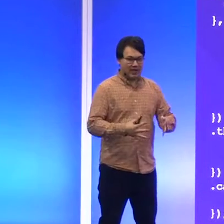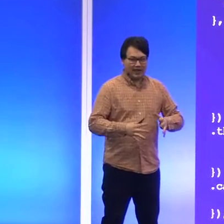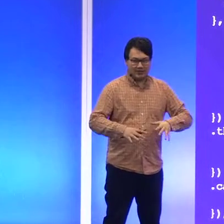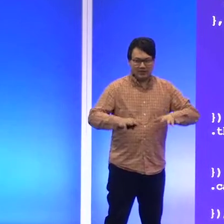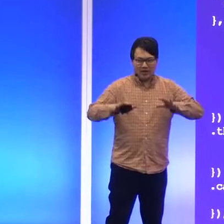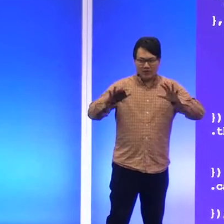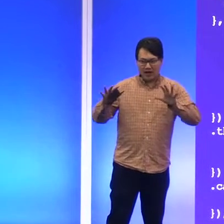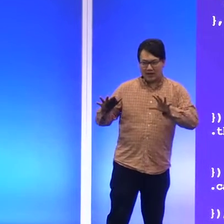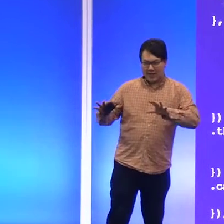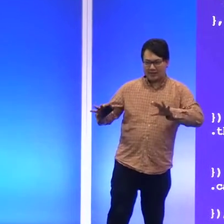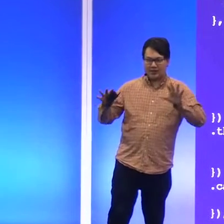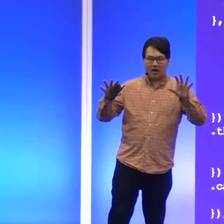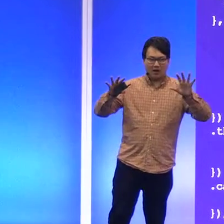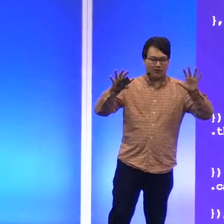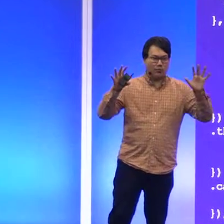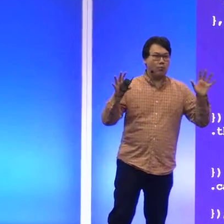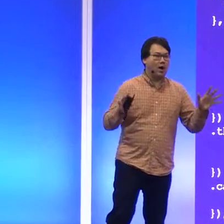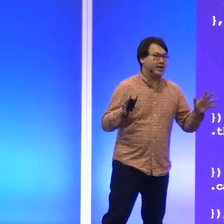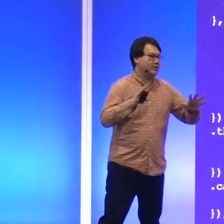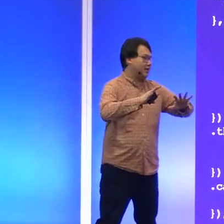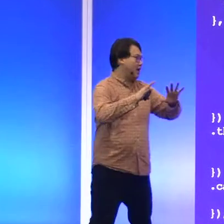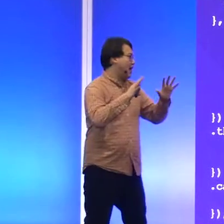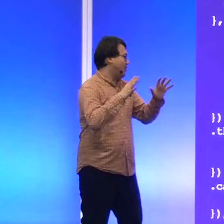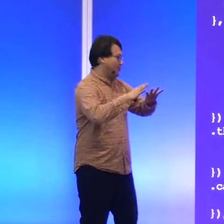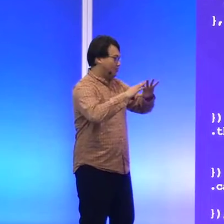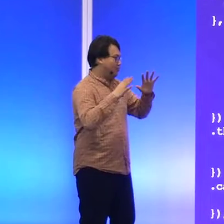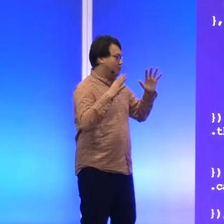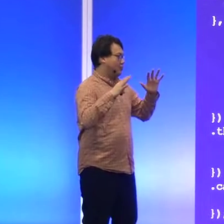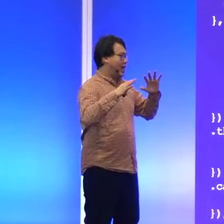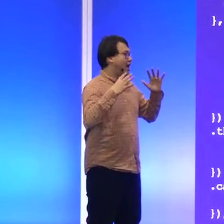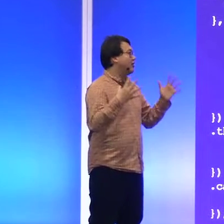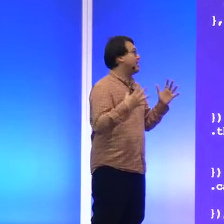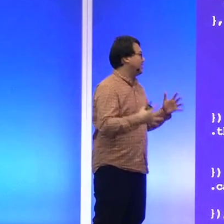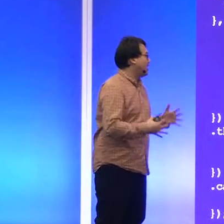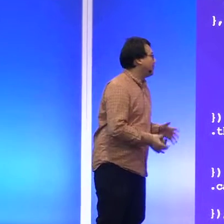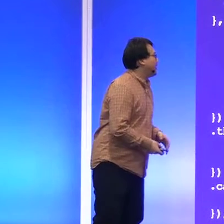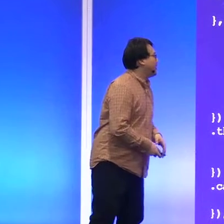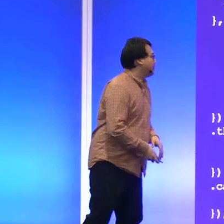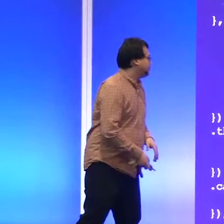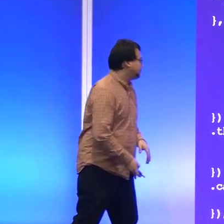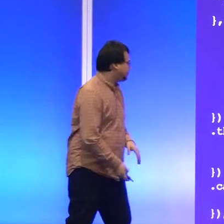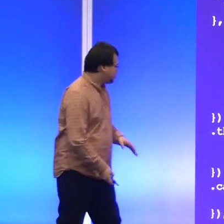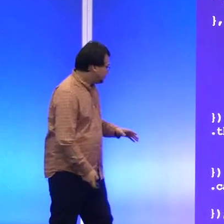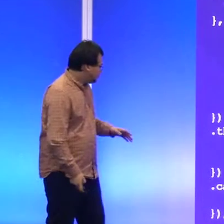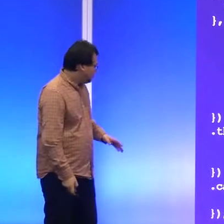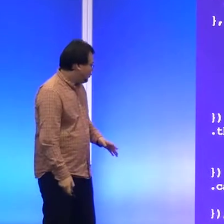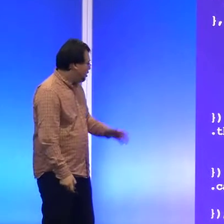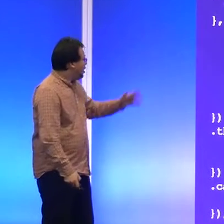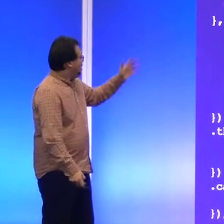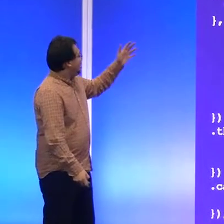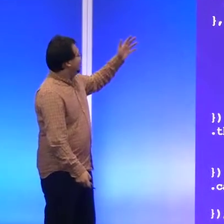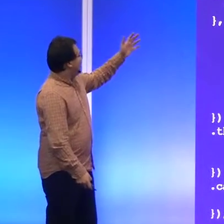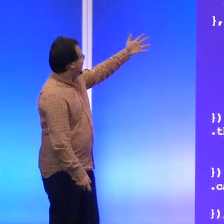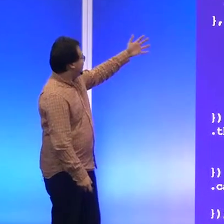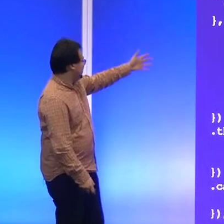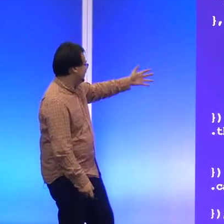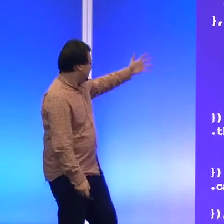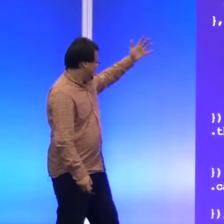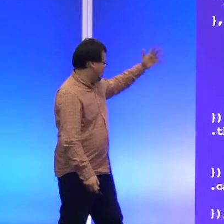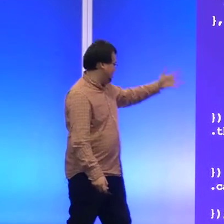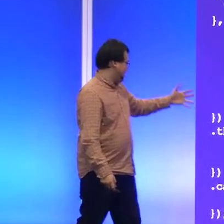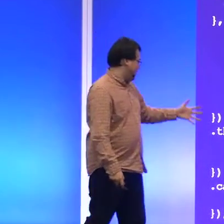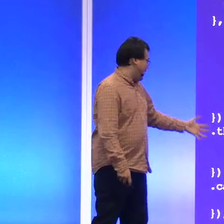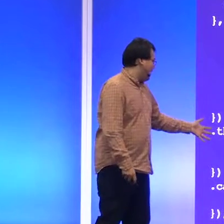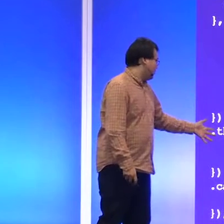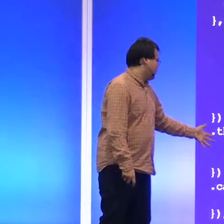it understands the context of what area it's operating in. Then, as you can